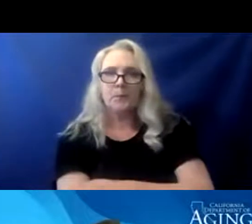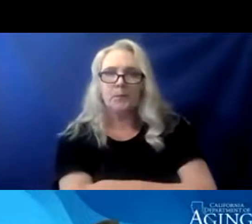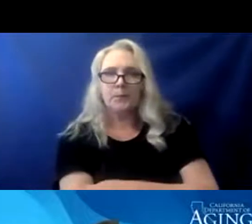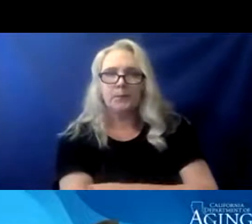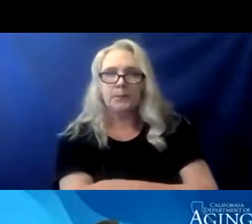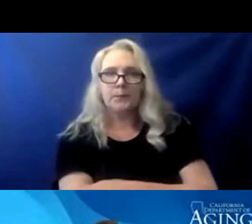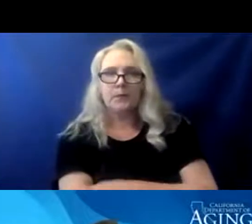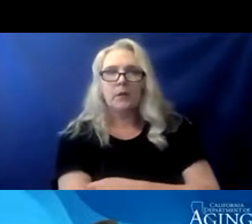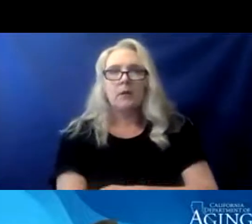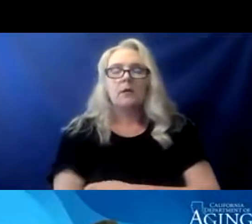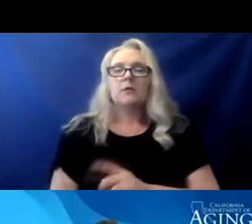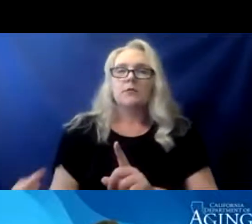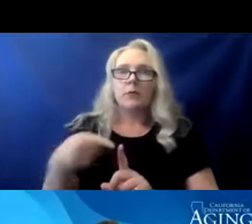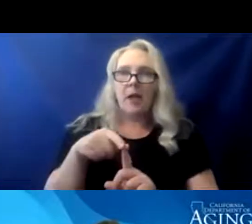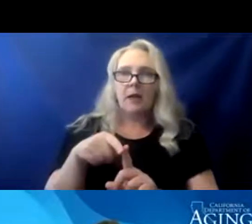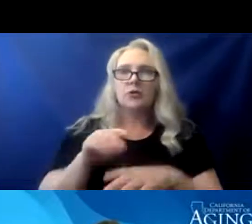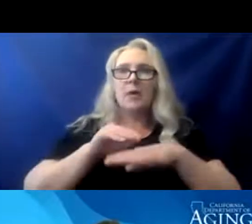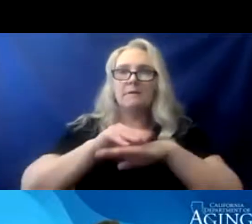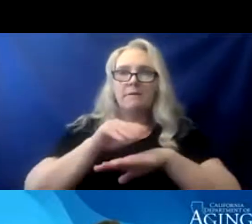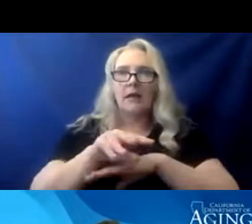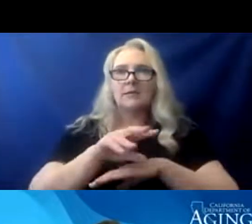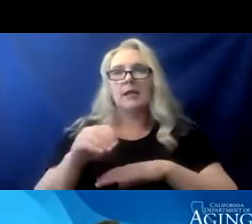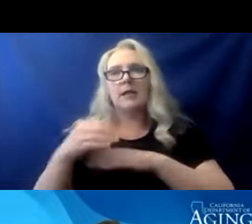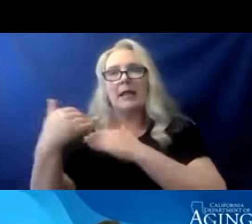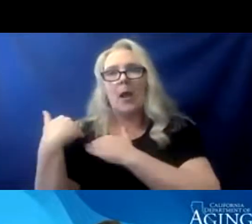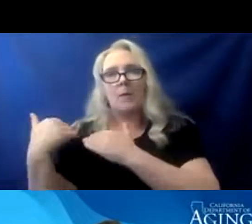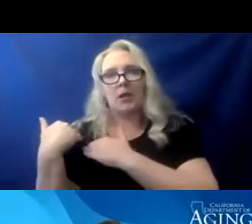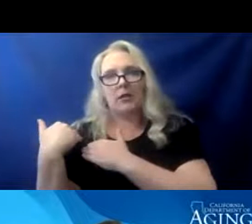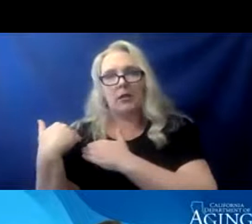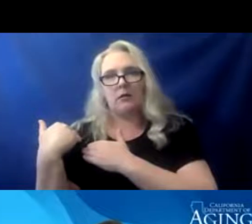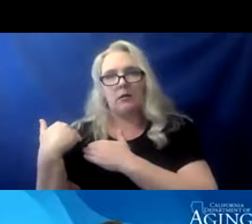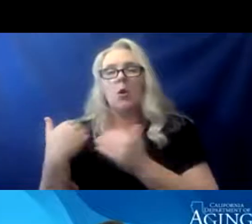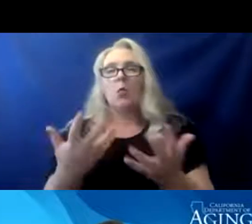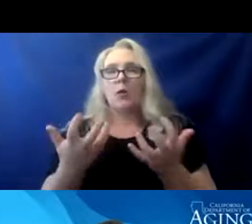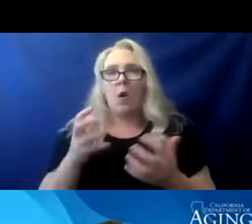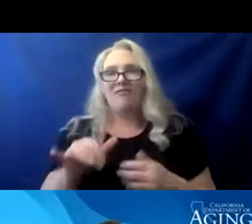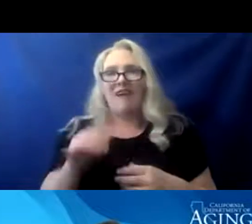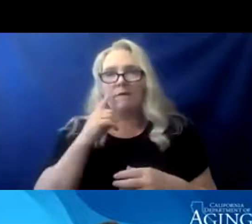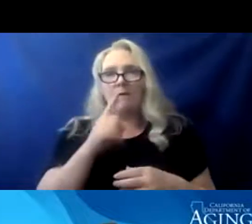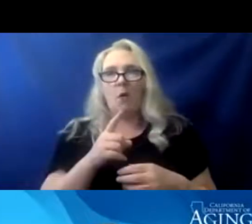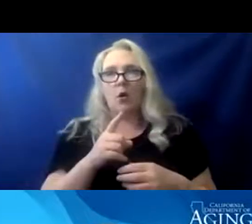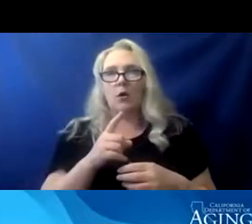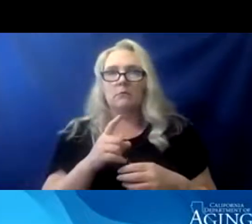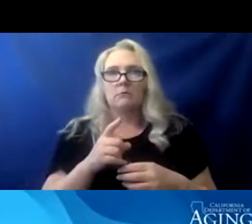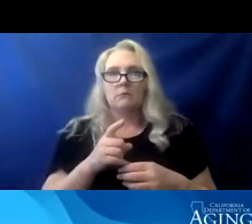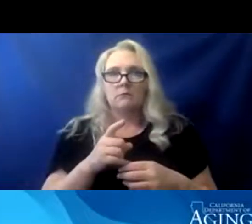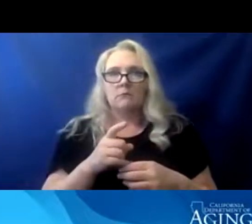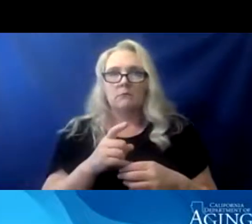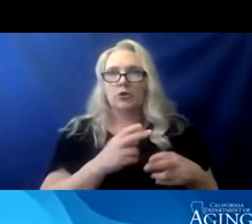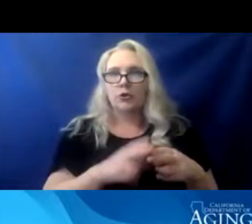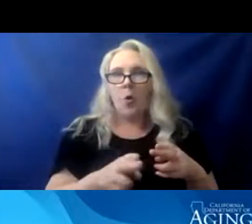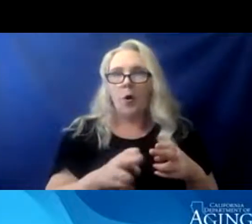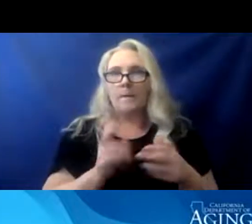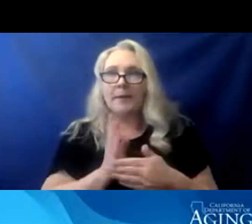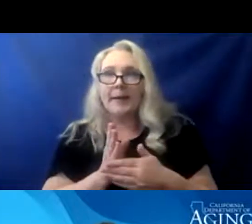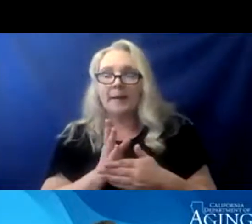and accountability. These are what we're looking for in both the short, medium, and long term. So there's